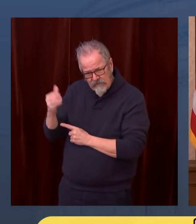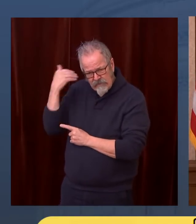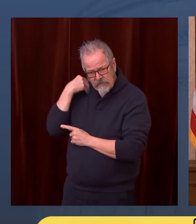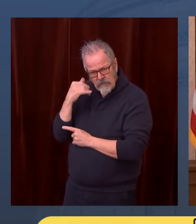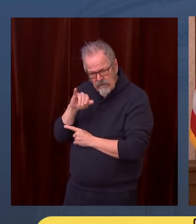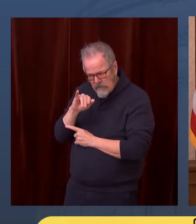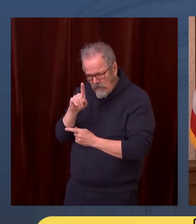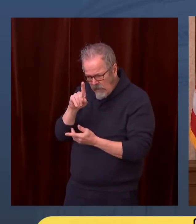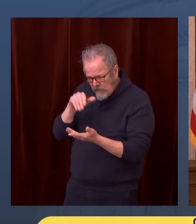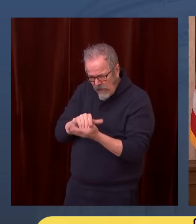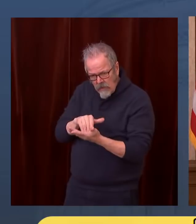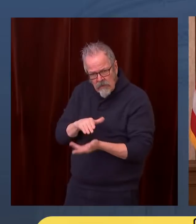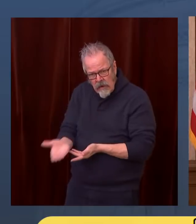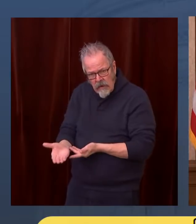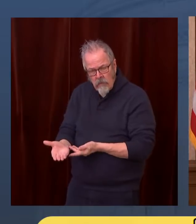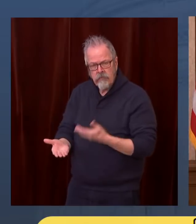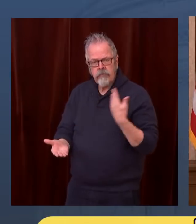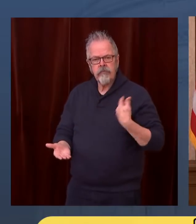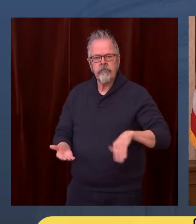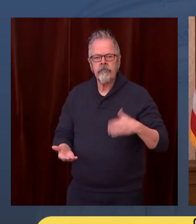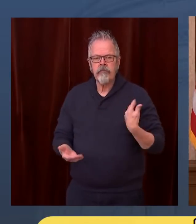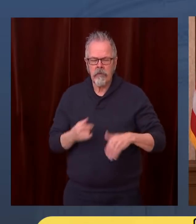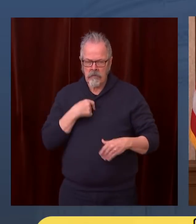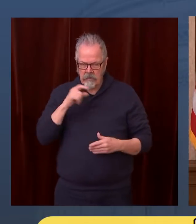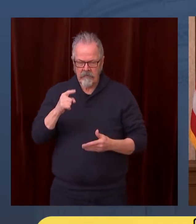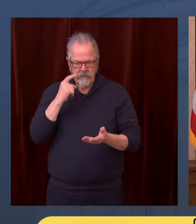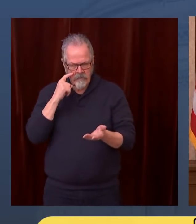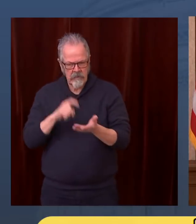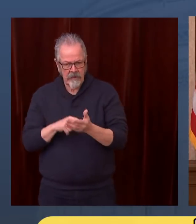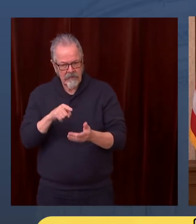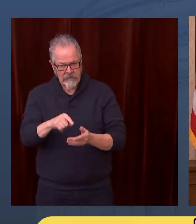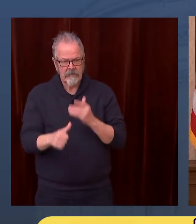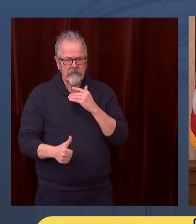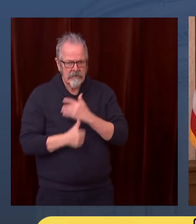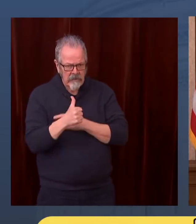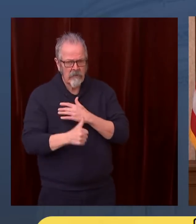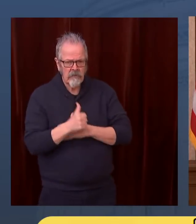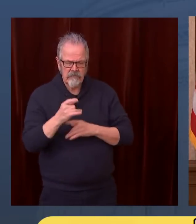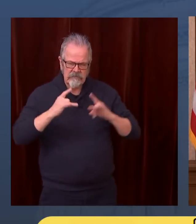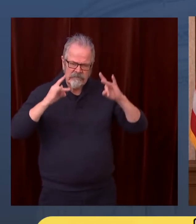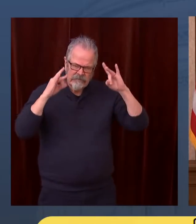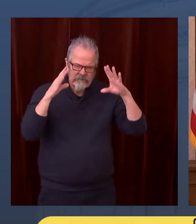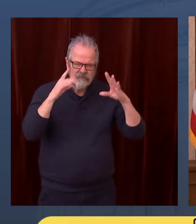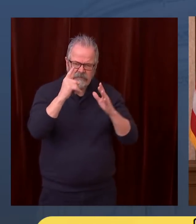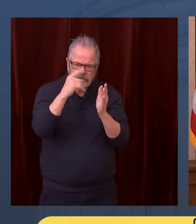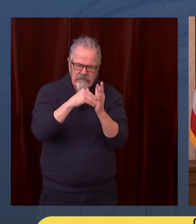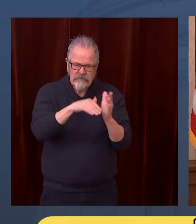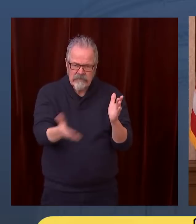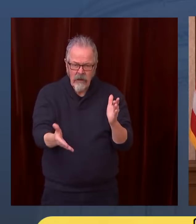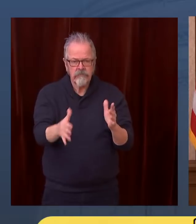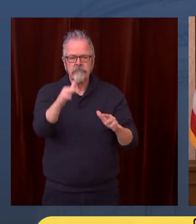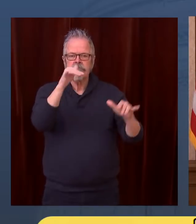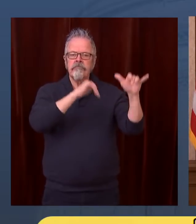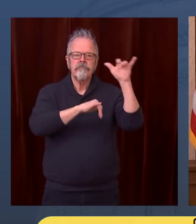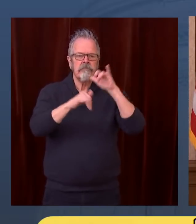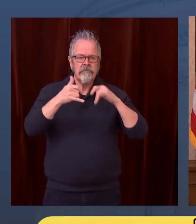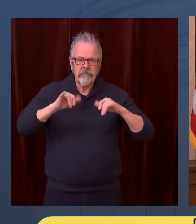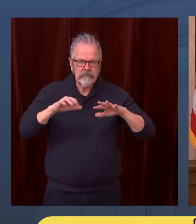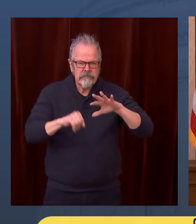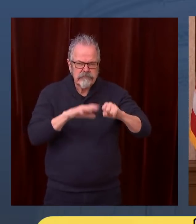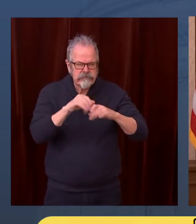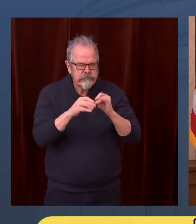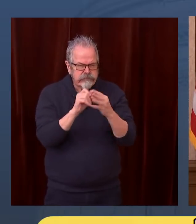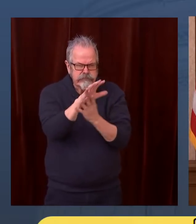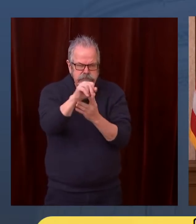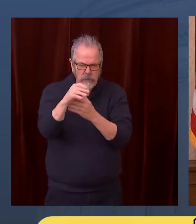have a recognition of how dangerous and deadly this disease still is after this period of time. And it cannot be